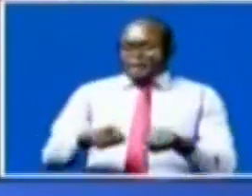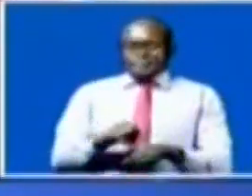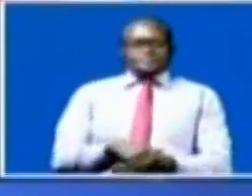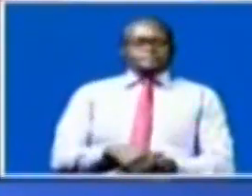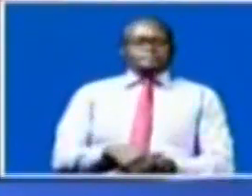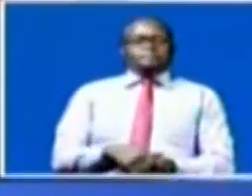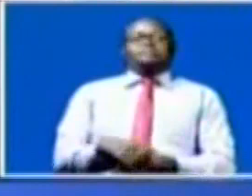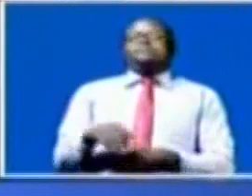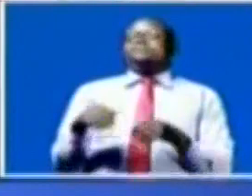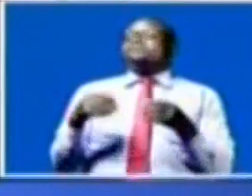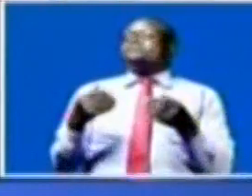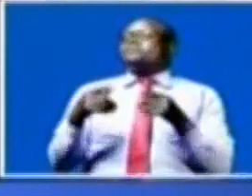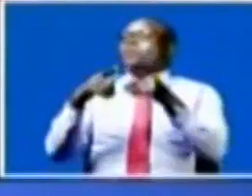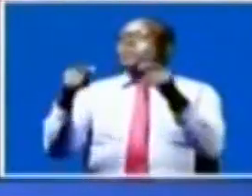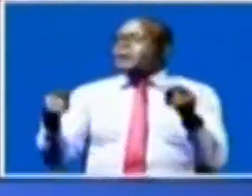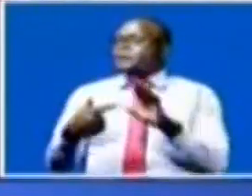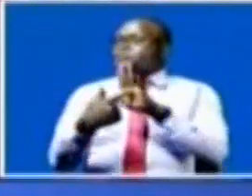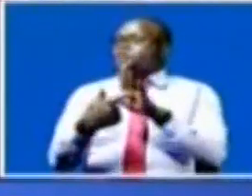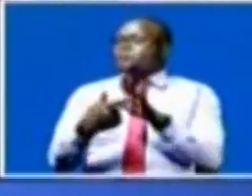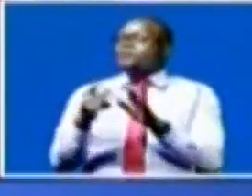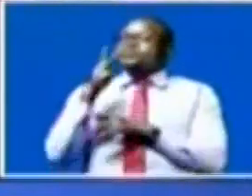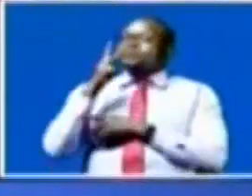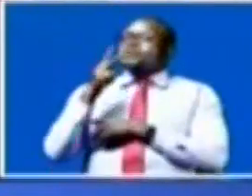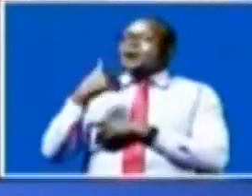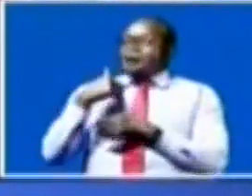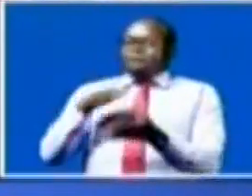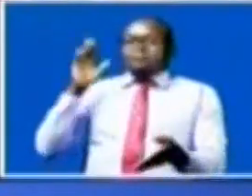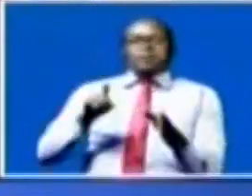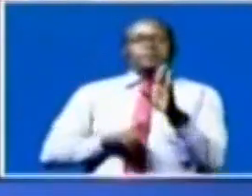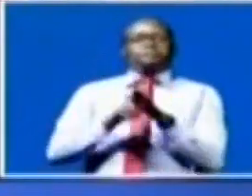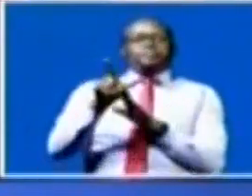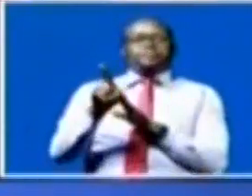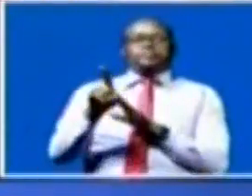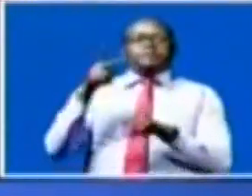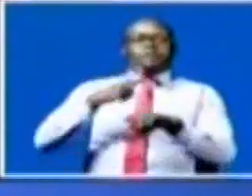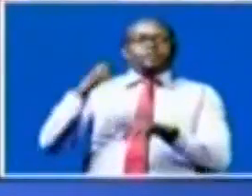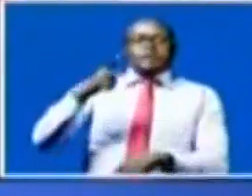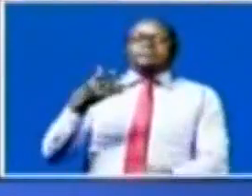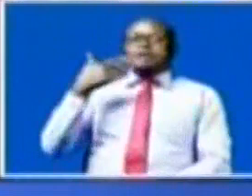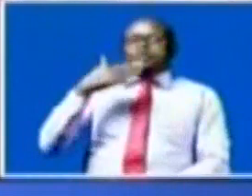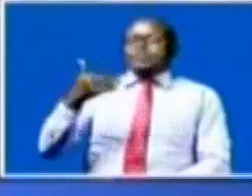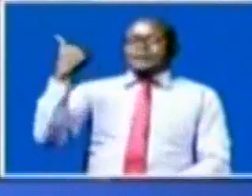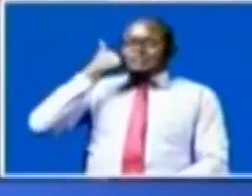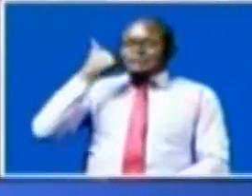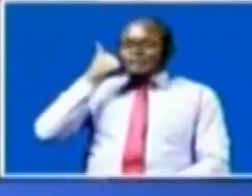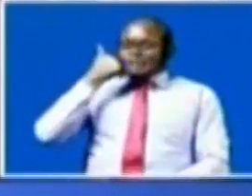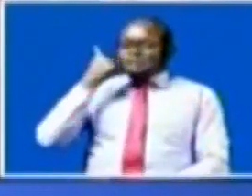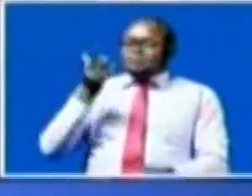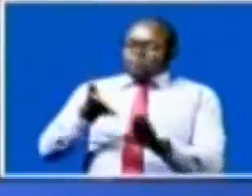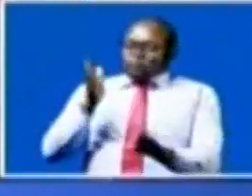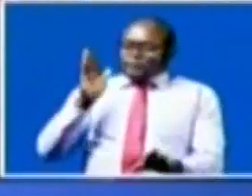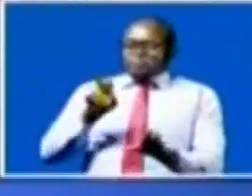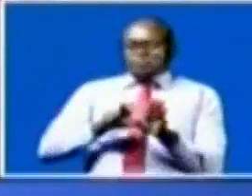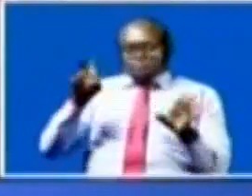mortality, with studies showing that smokers have a higher chance of developing type 2 diabetes. Therefore, quitting smoking